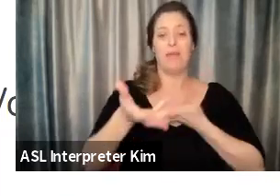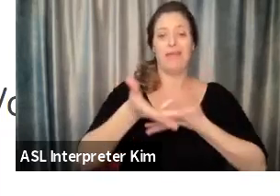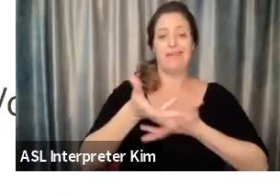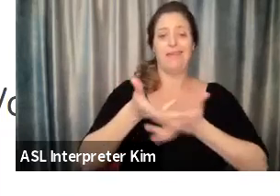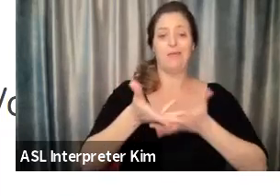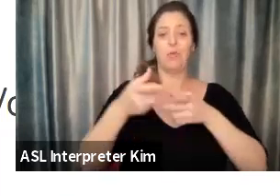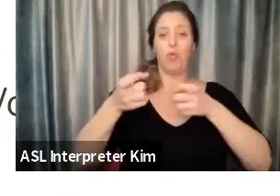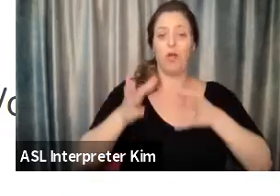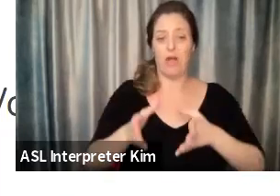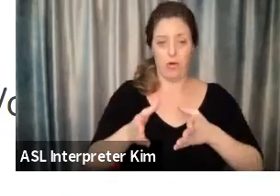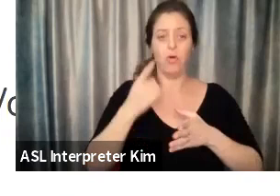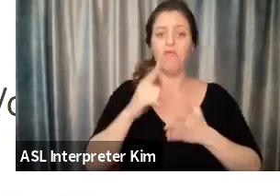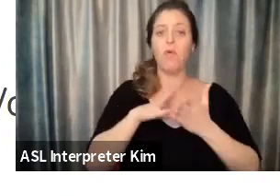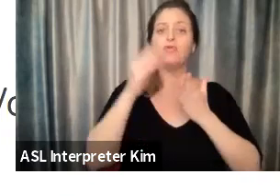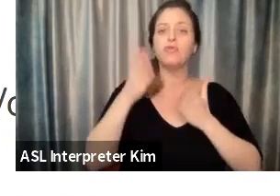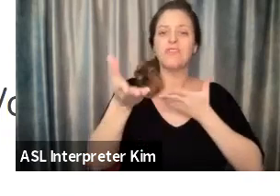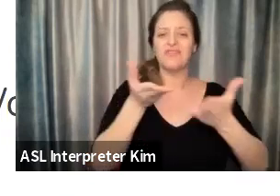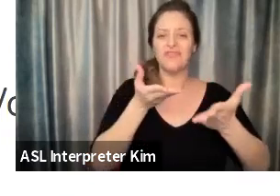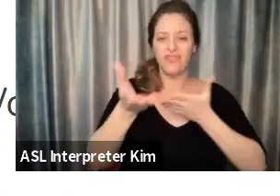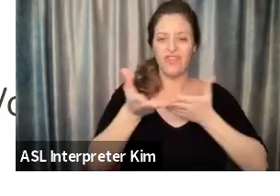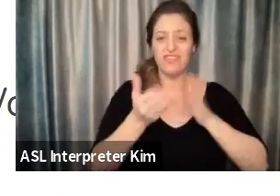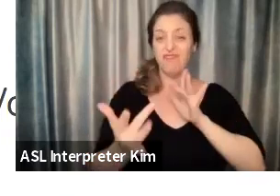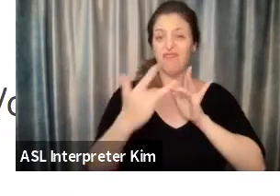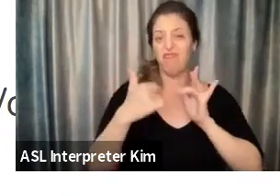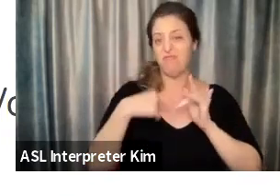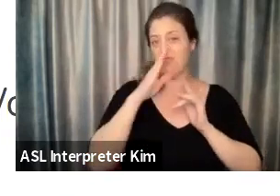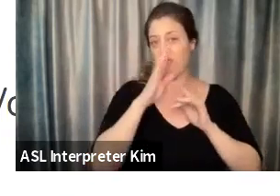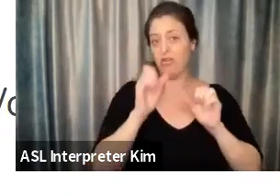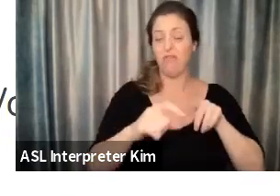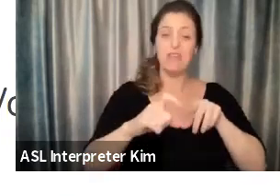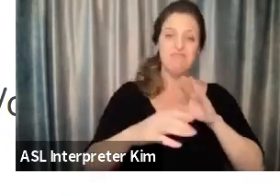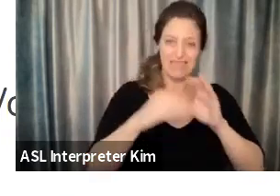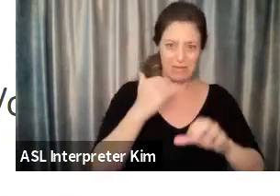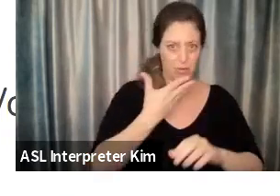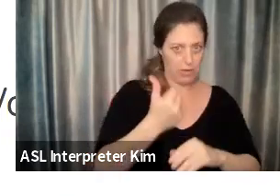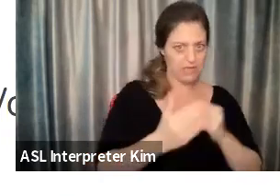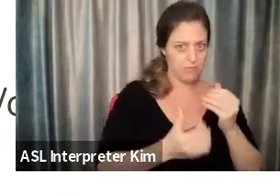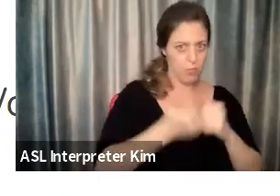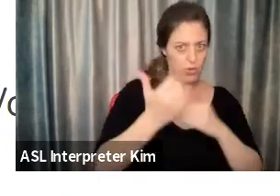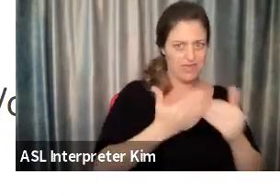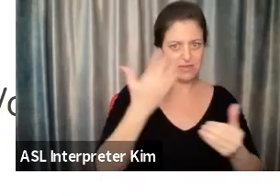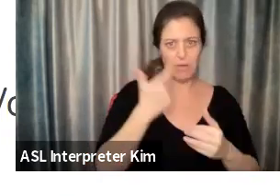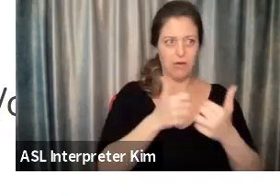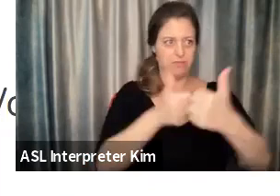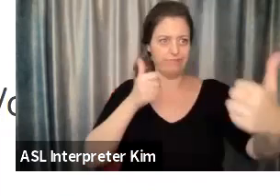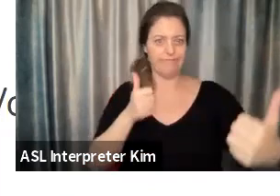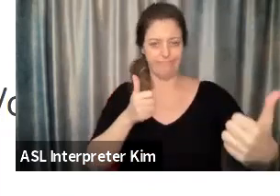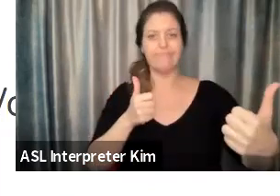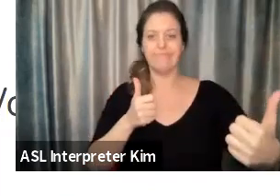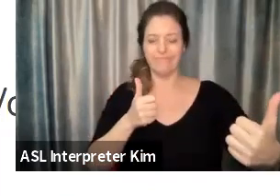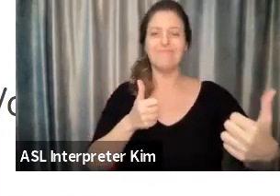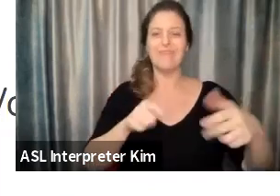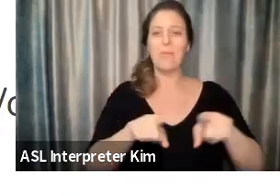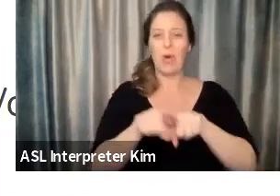reach out to me via our contact information. Obviously, email is always best based on the response and